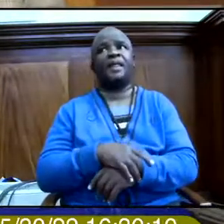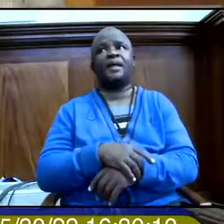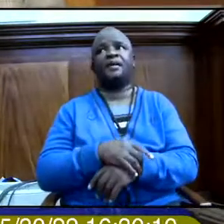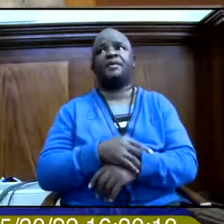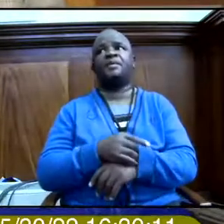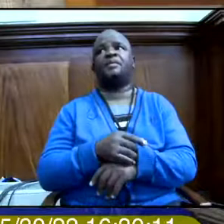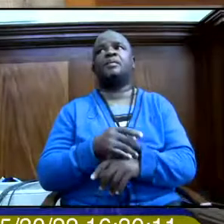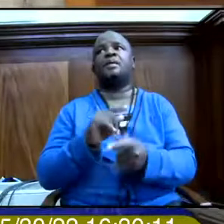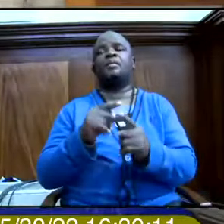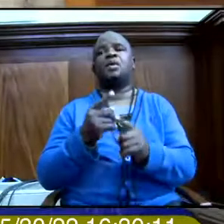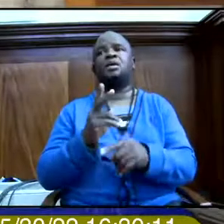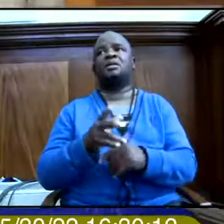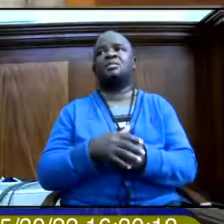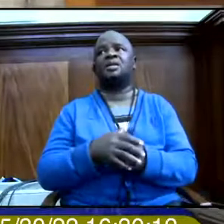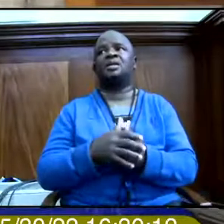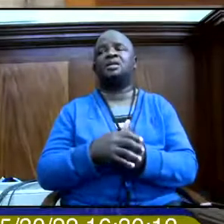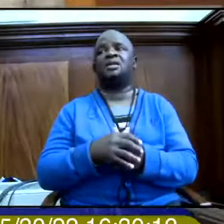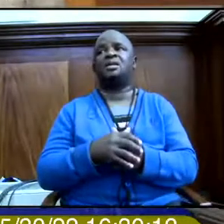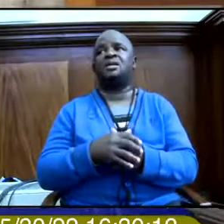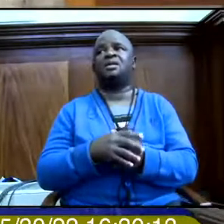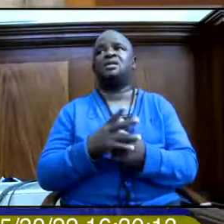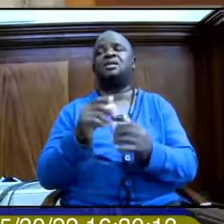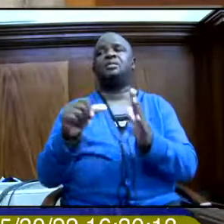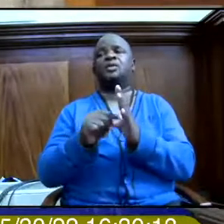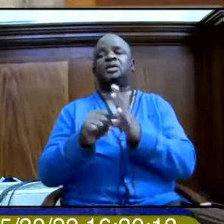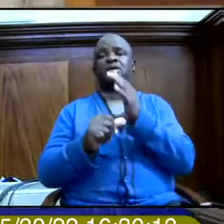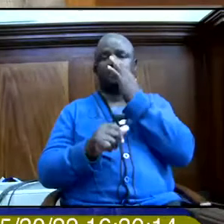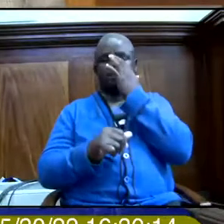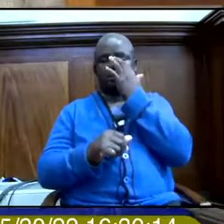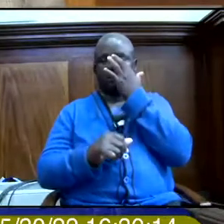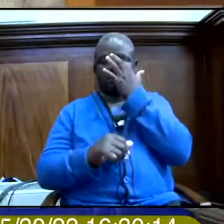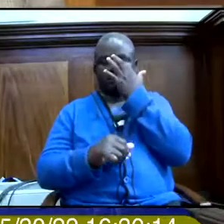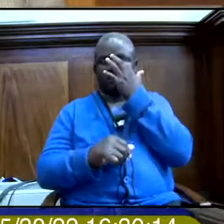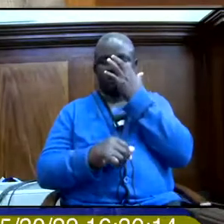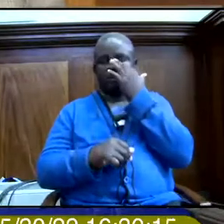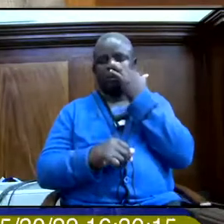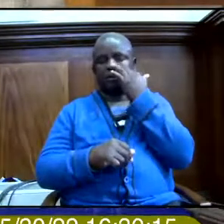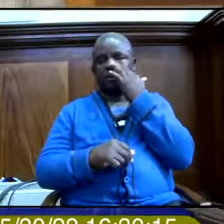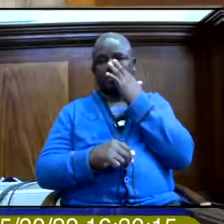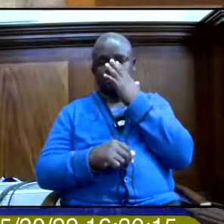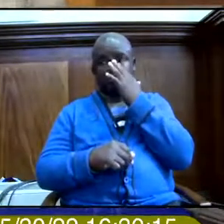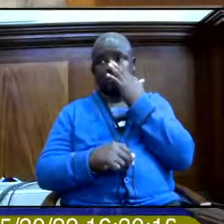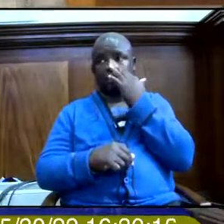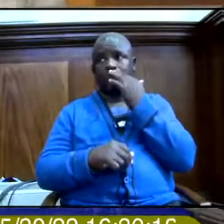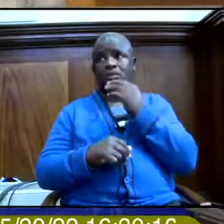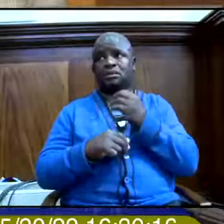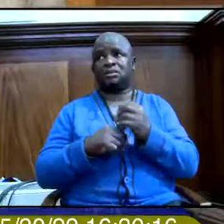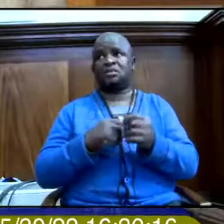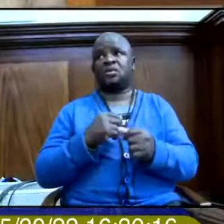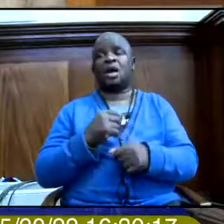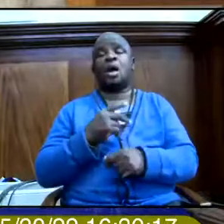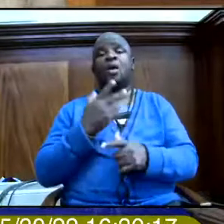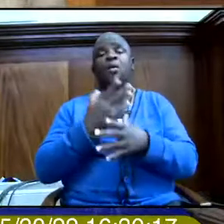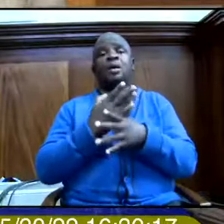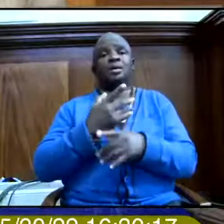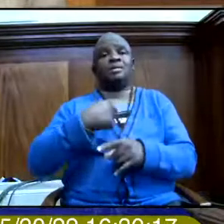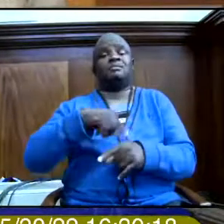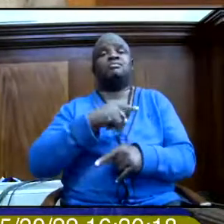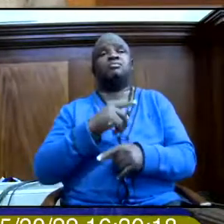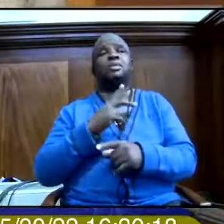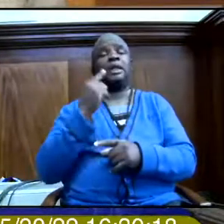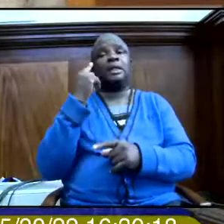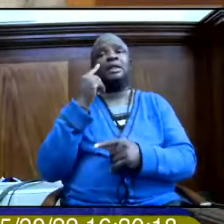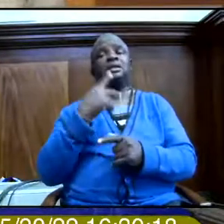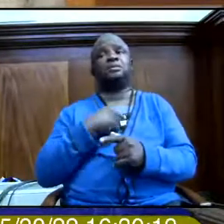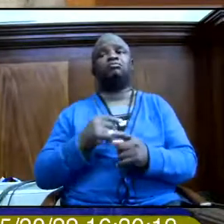then another one very critical as workers i think all of us are united